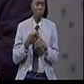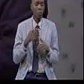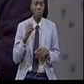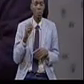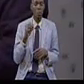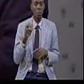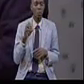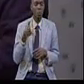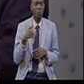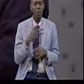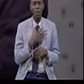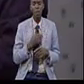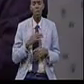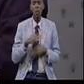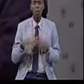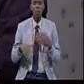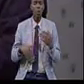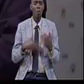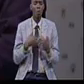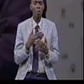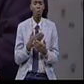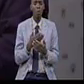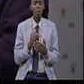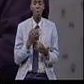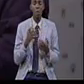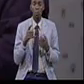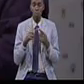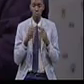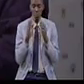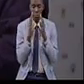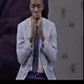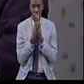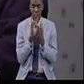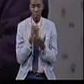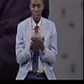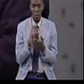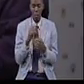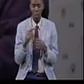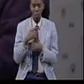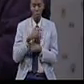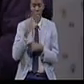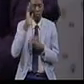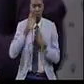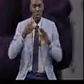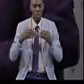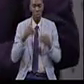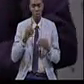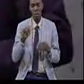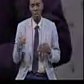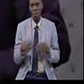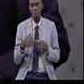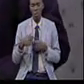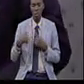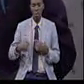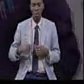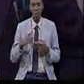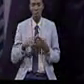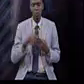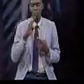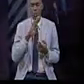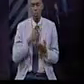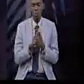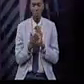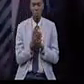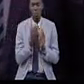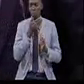came to pass that day. I want us to pray that the Lord will give you another heart. For you to be turned into another man. For